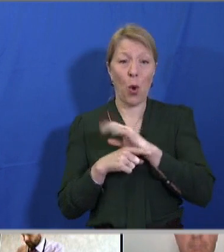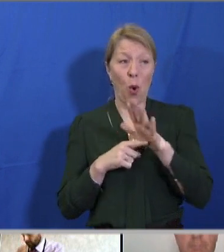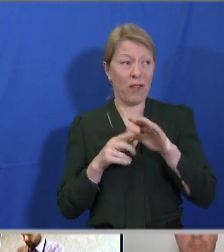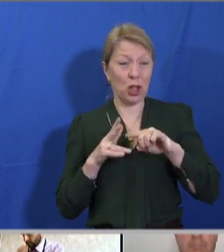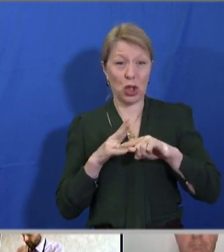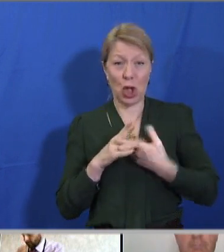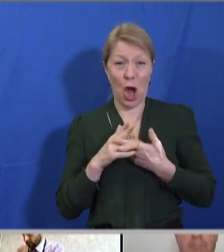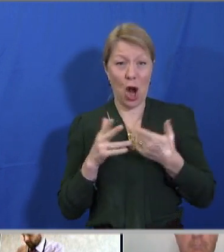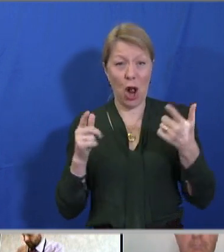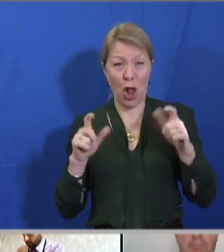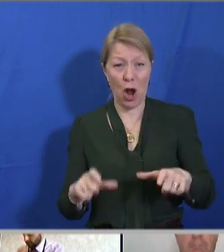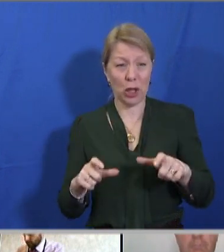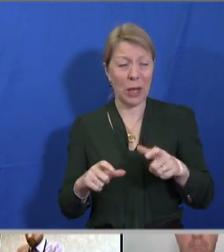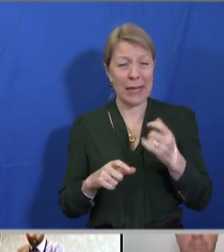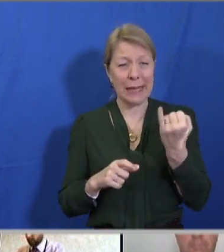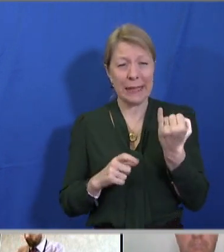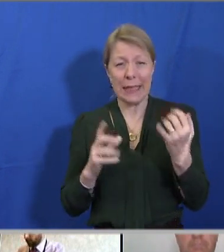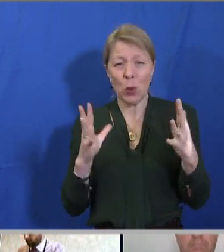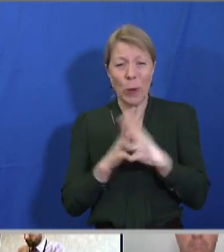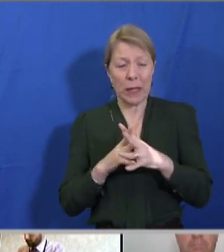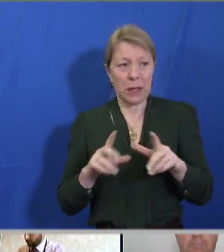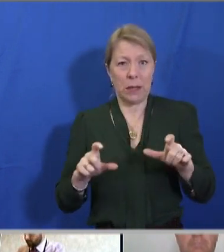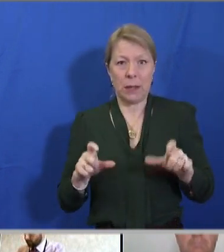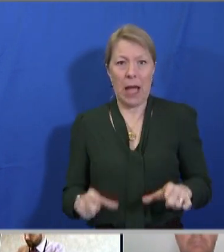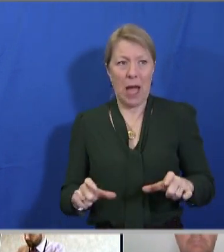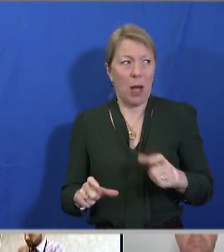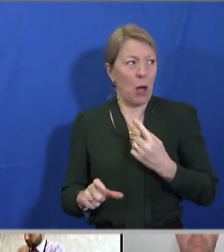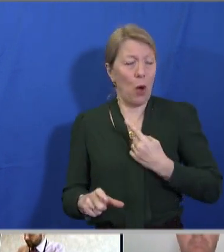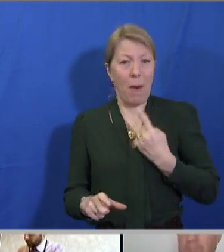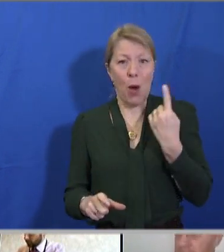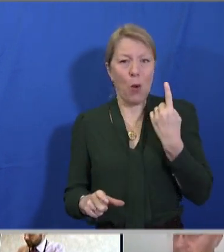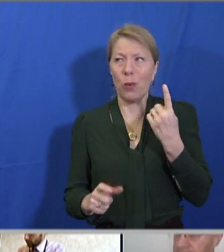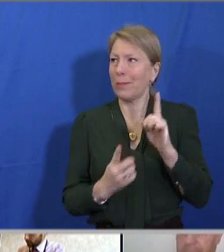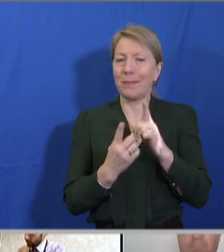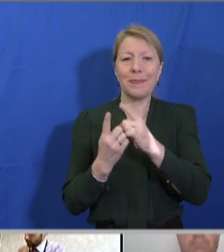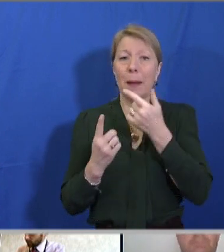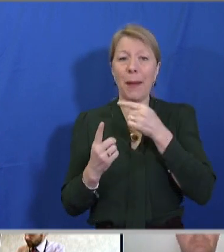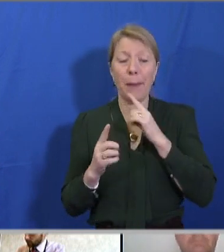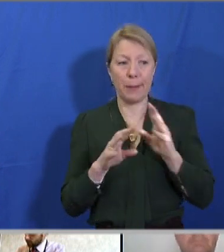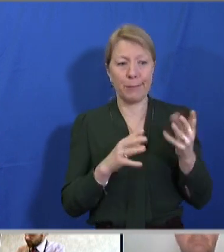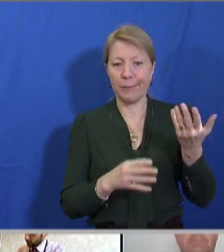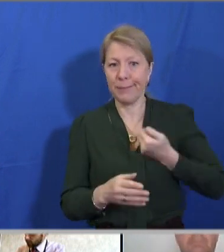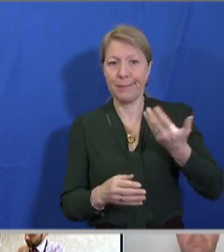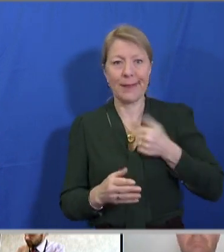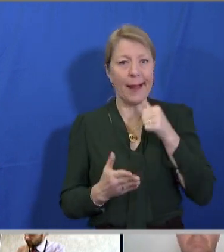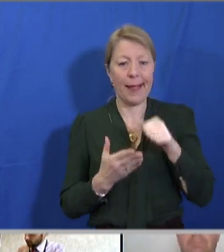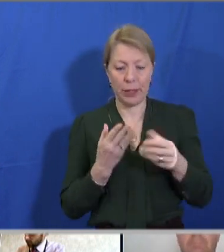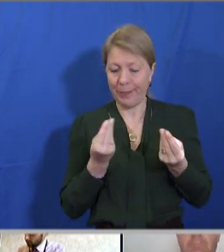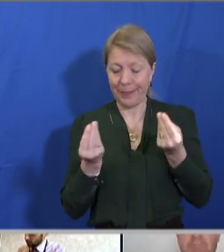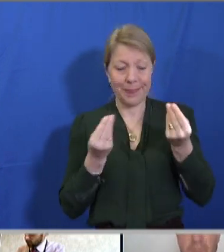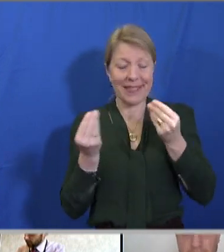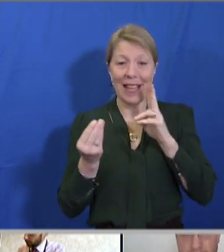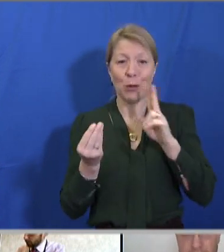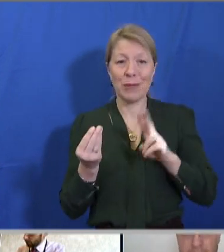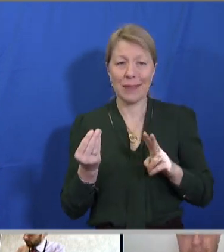of correspondence read, as I wasn't in contact with anybody. But for some of my other colleagues and friends and older people, they